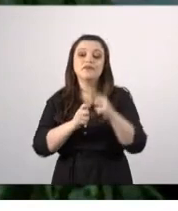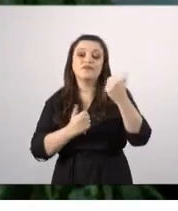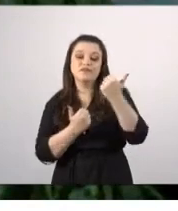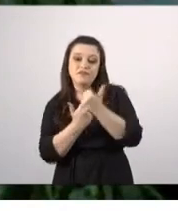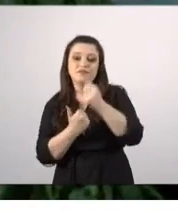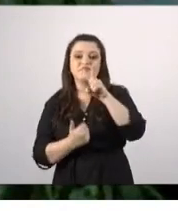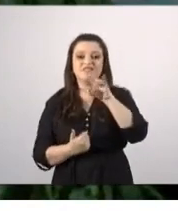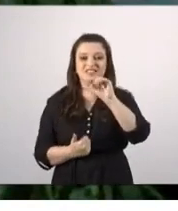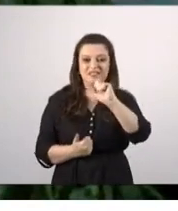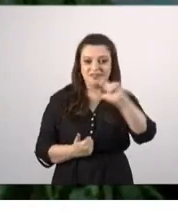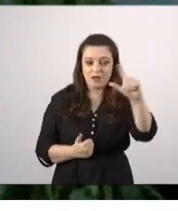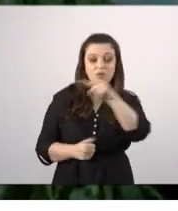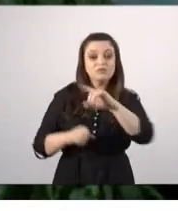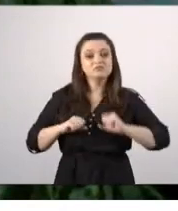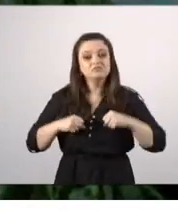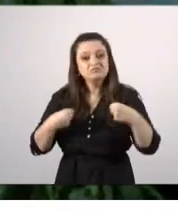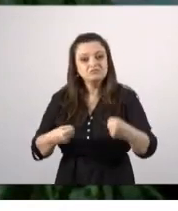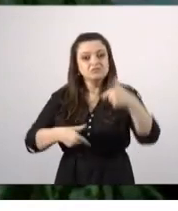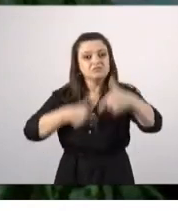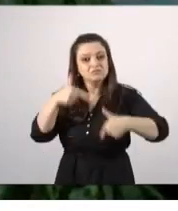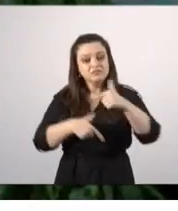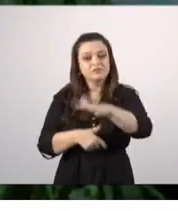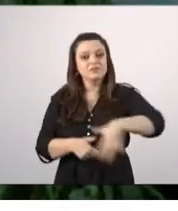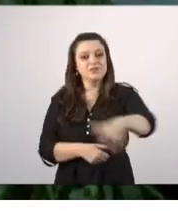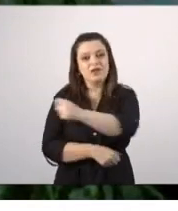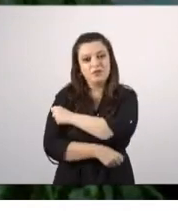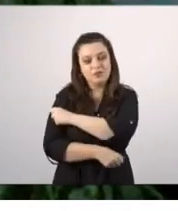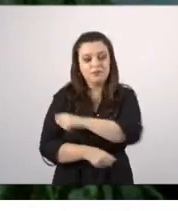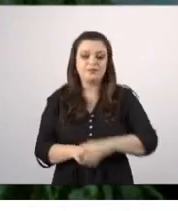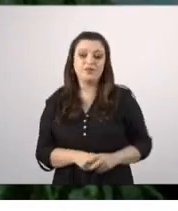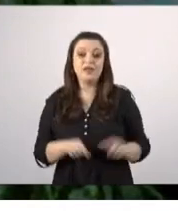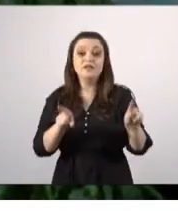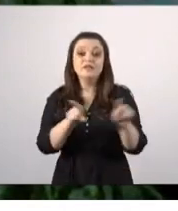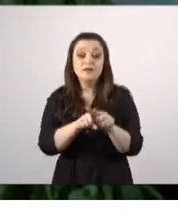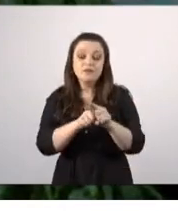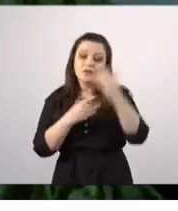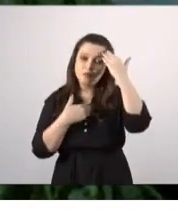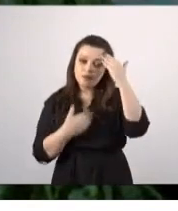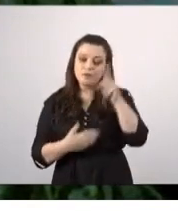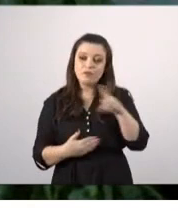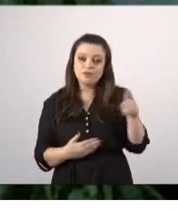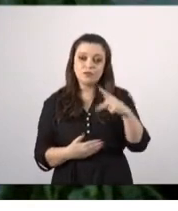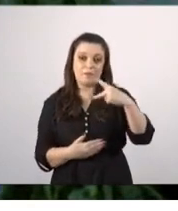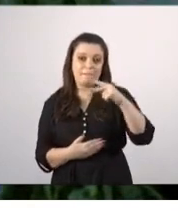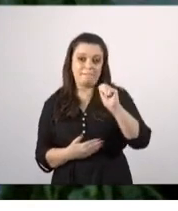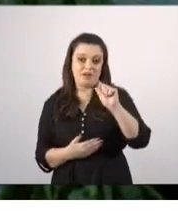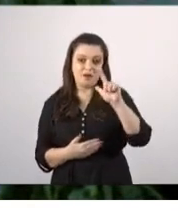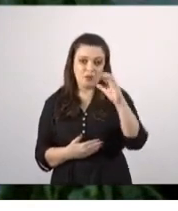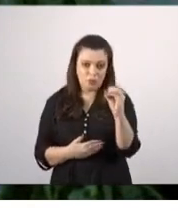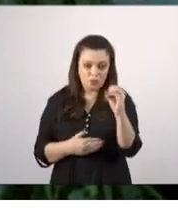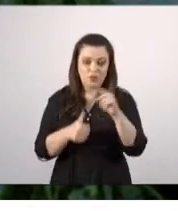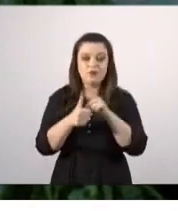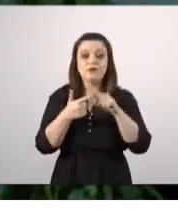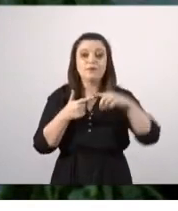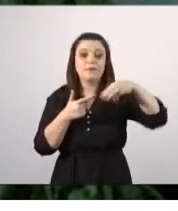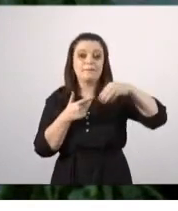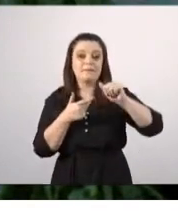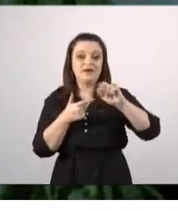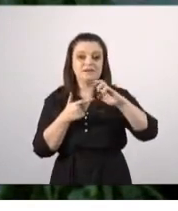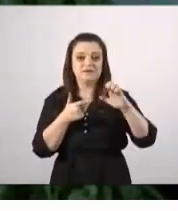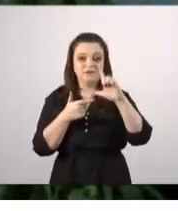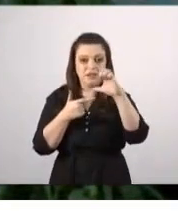for your dedication to our students. Thanks also to Professors Paolo Musi and Marcelo Mira,